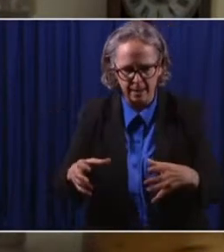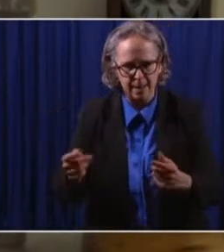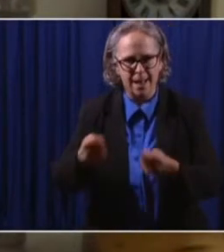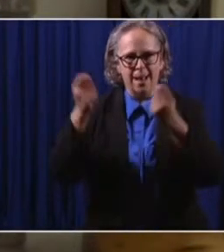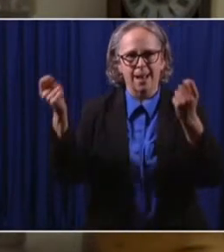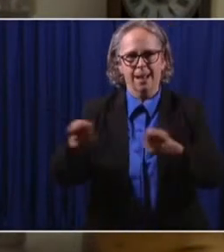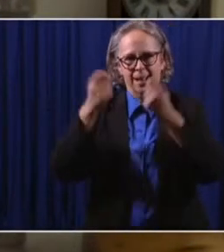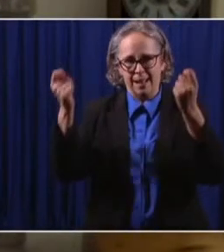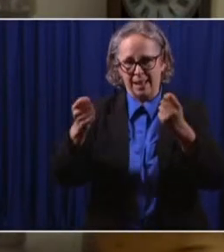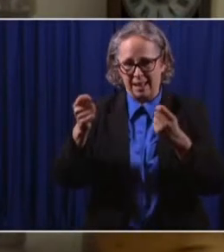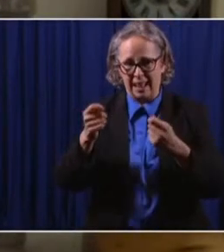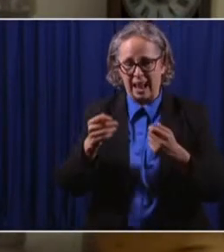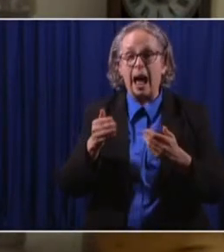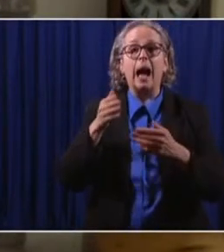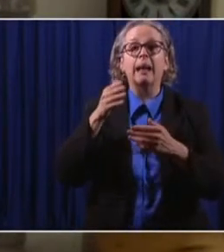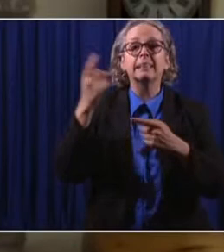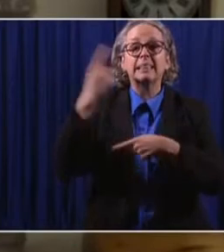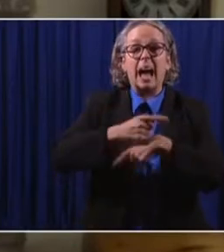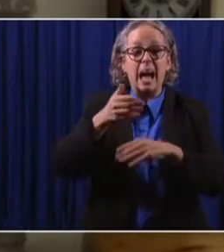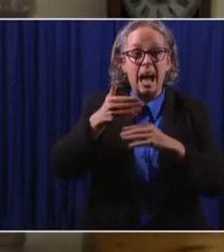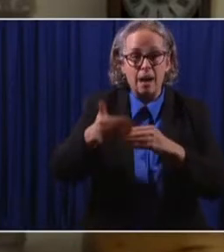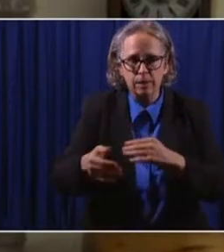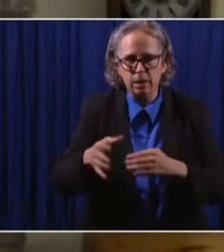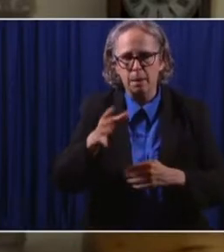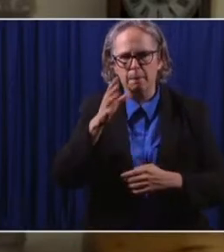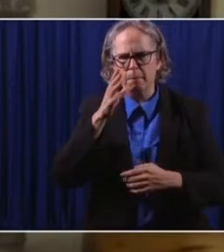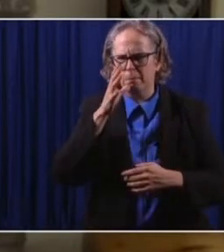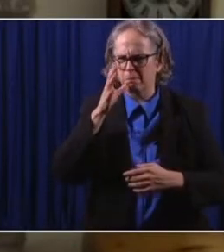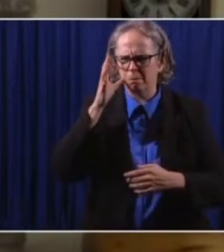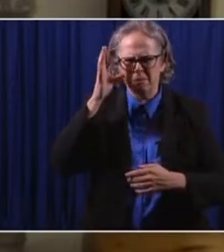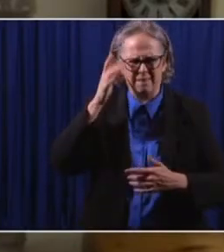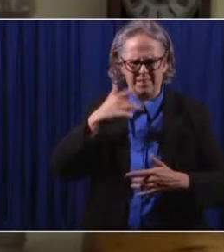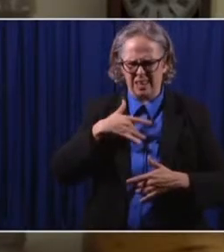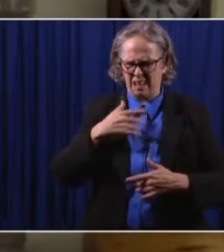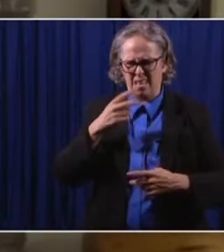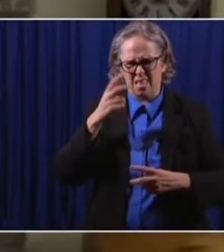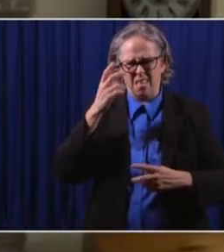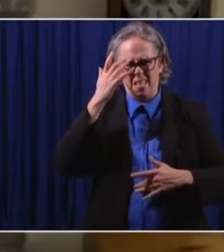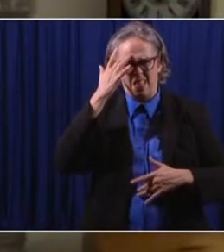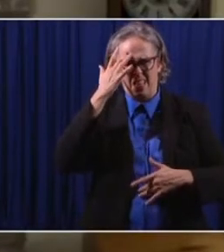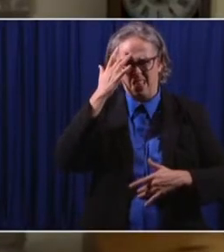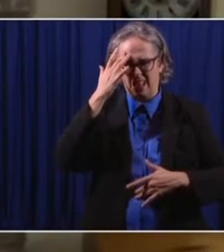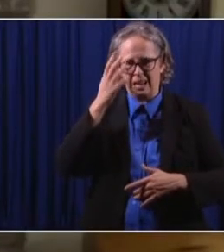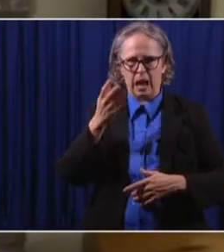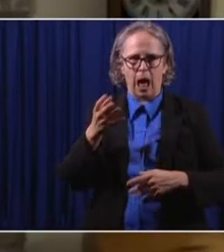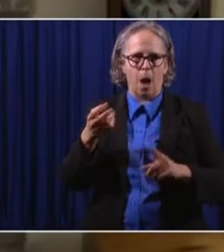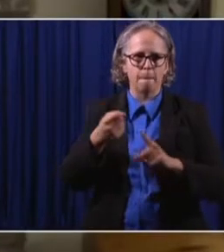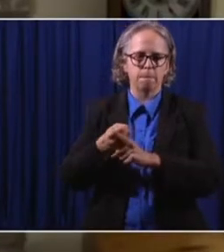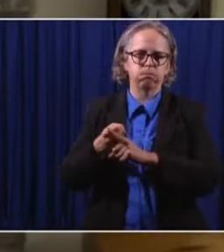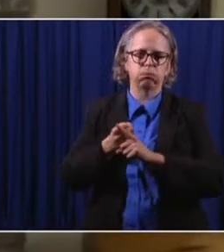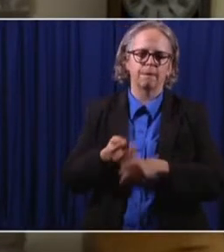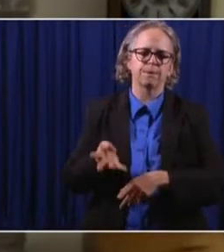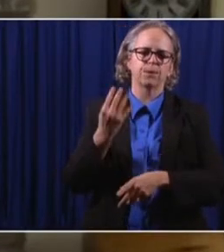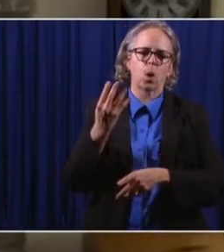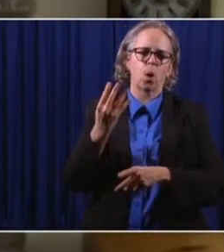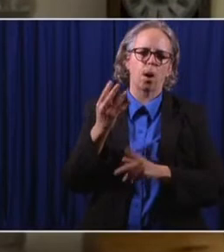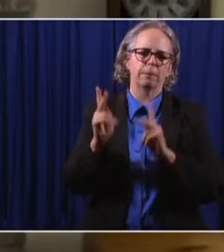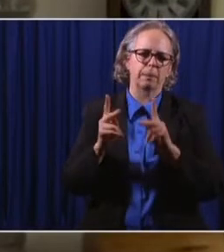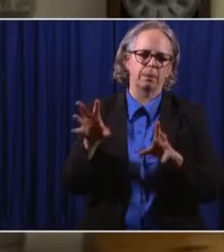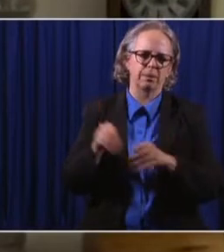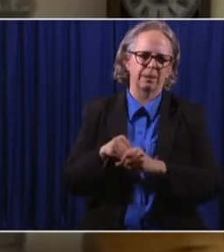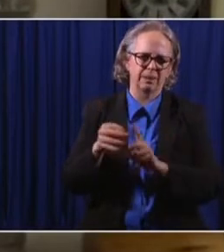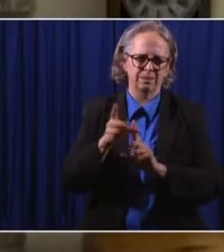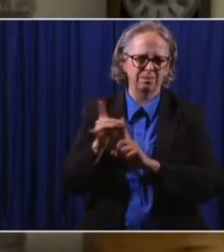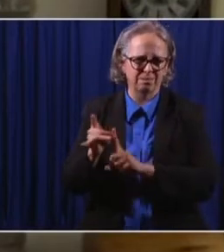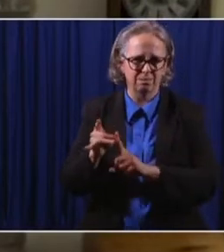party, and now there are 4 confirmed cases associated with that party. In another Lake County example, a group of teens